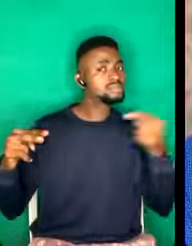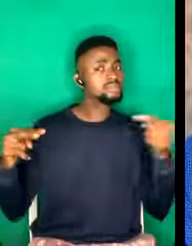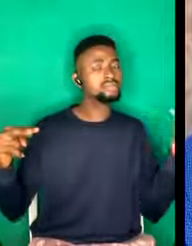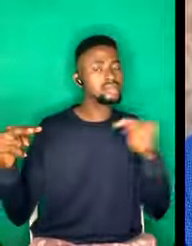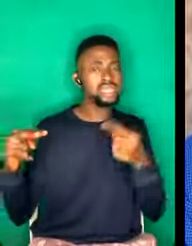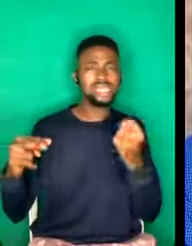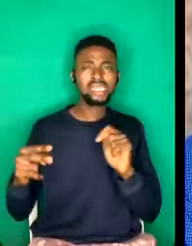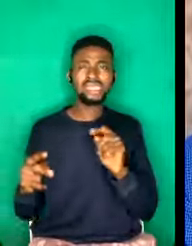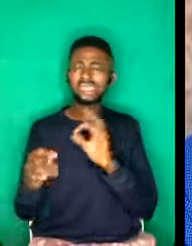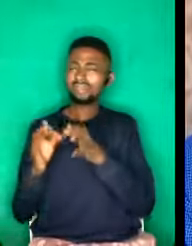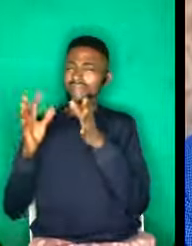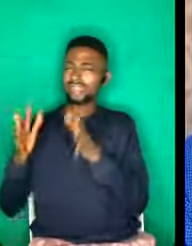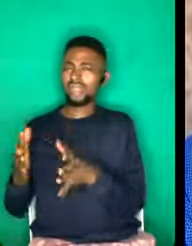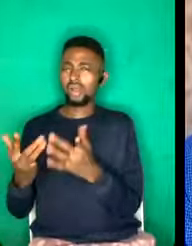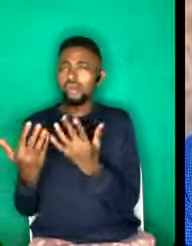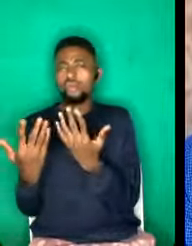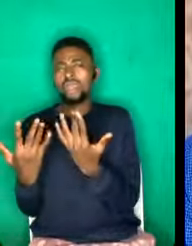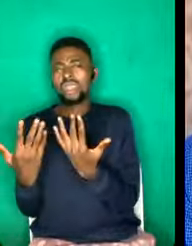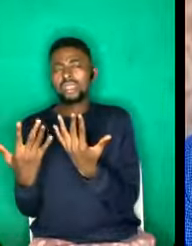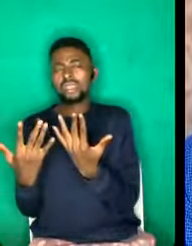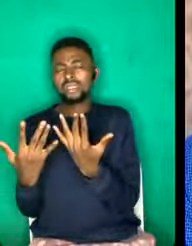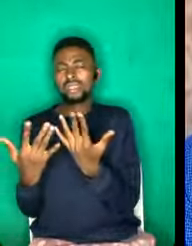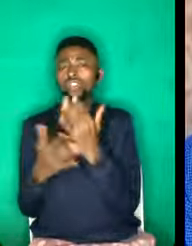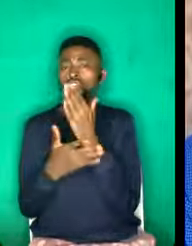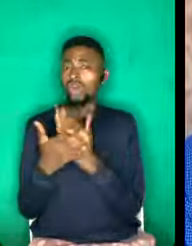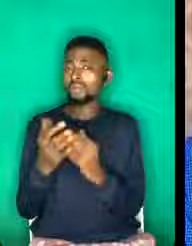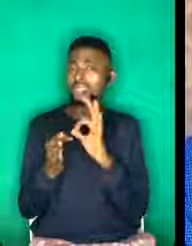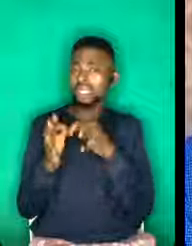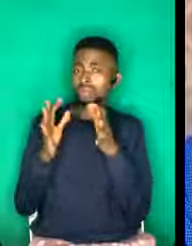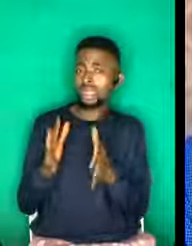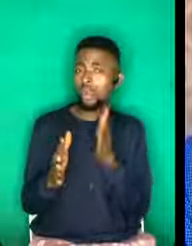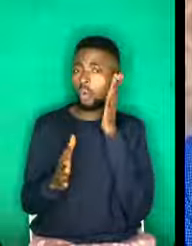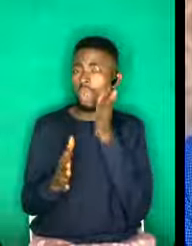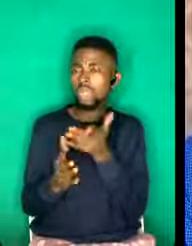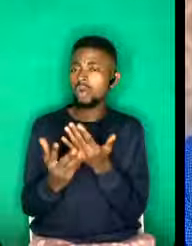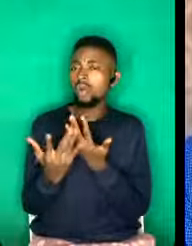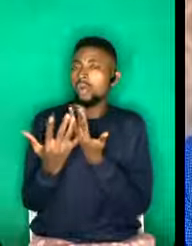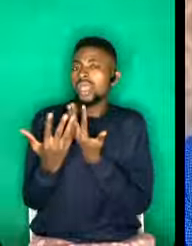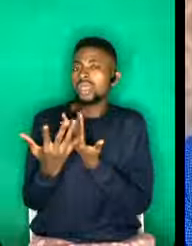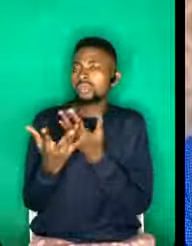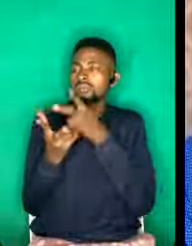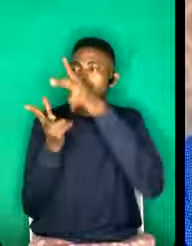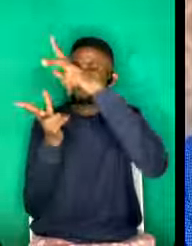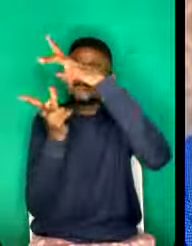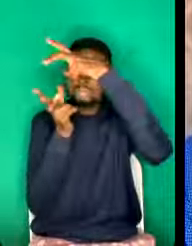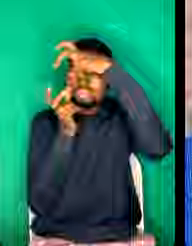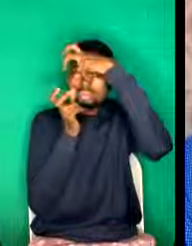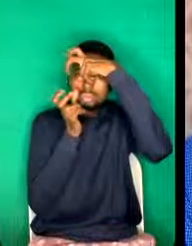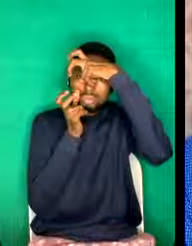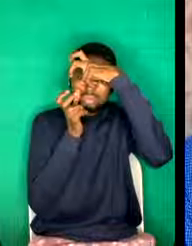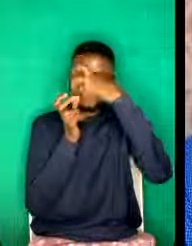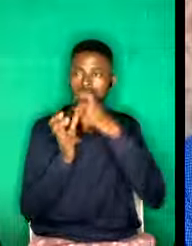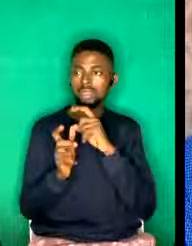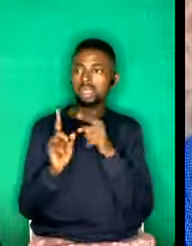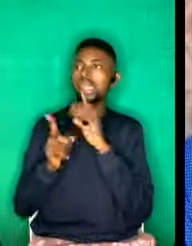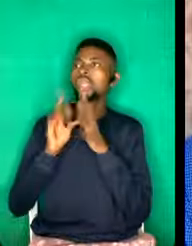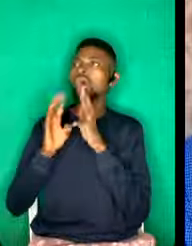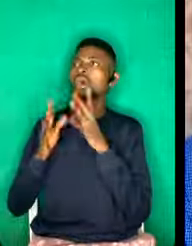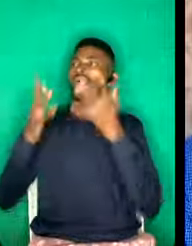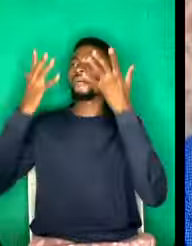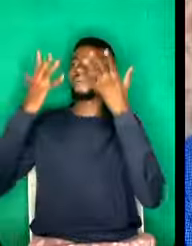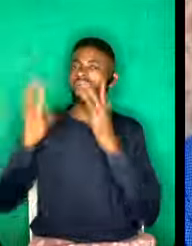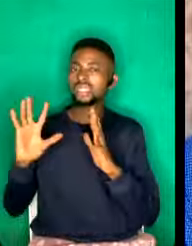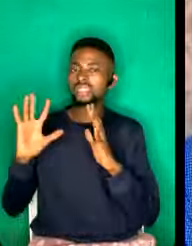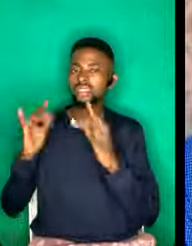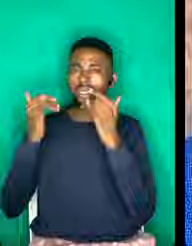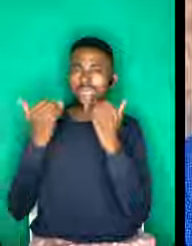to wait. At least some interpreter, right, would prefer to wait and let the person talk finish. They will now paraphrase.